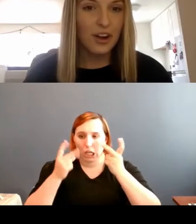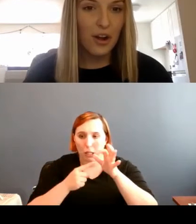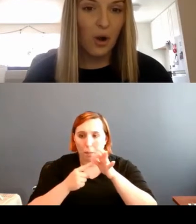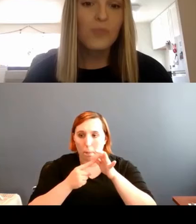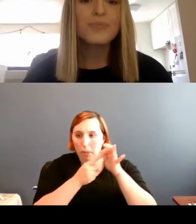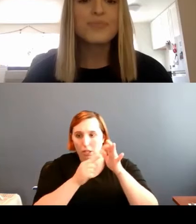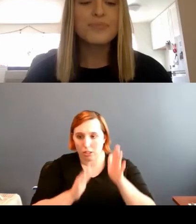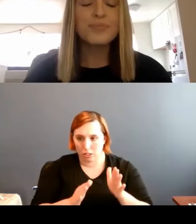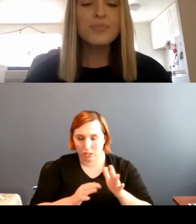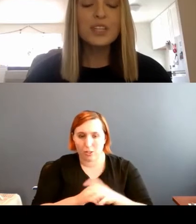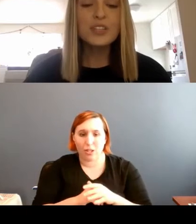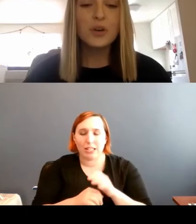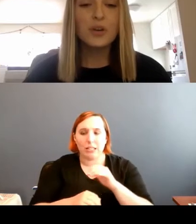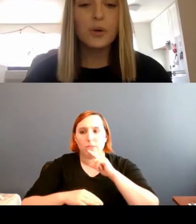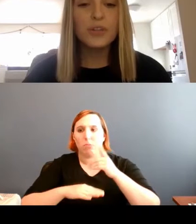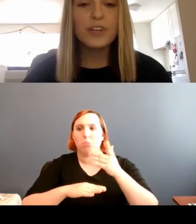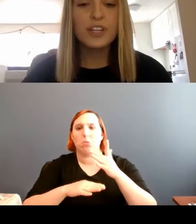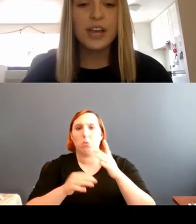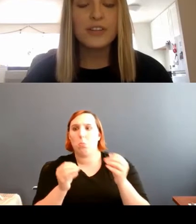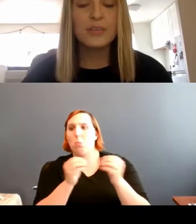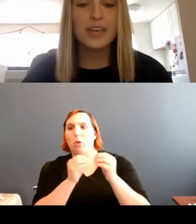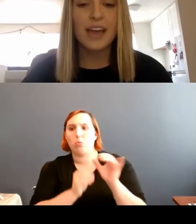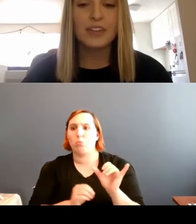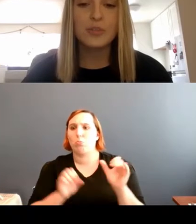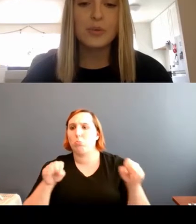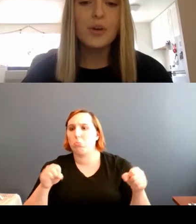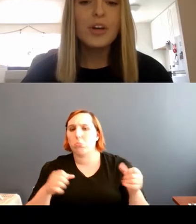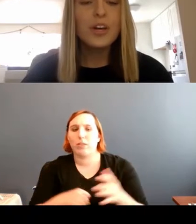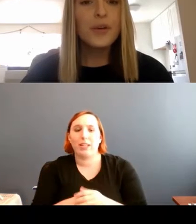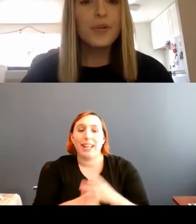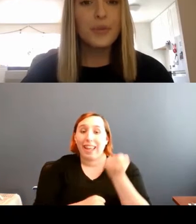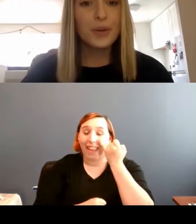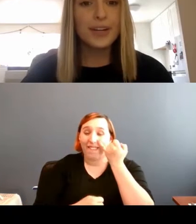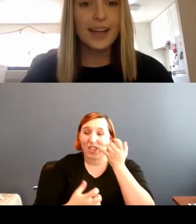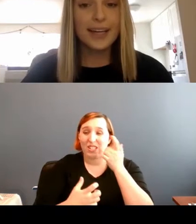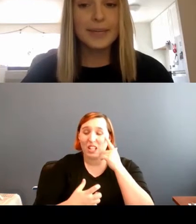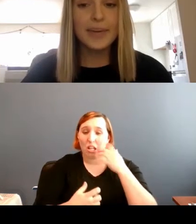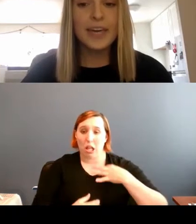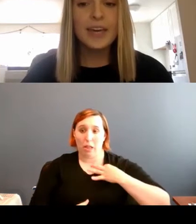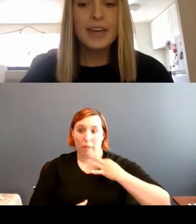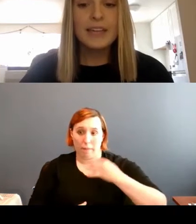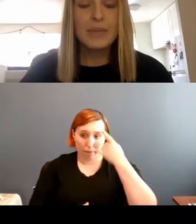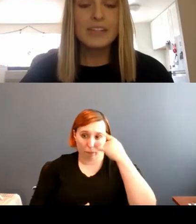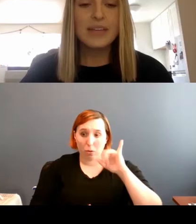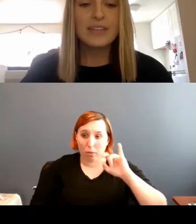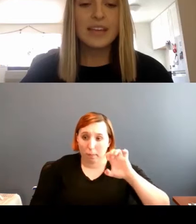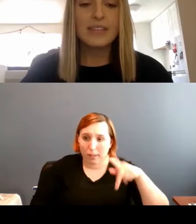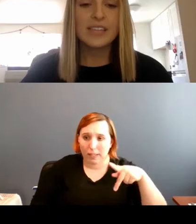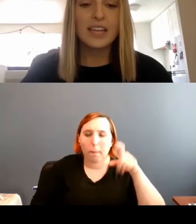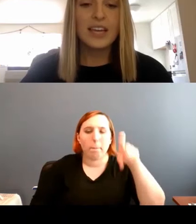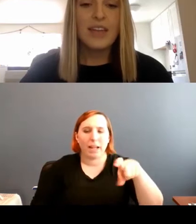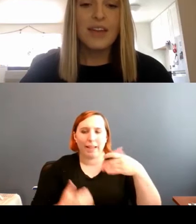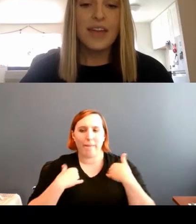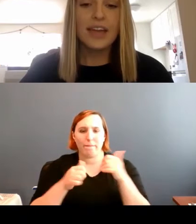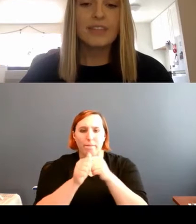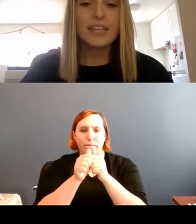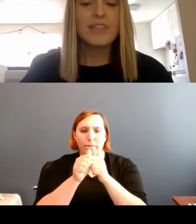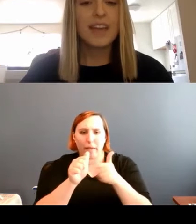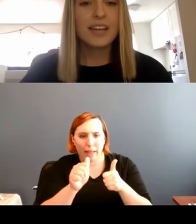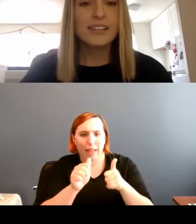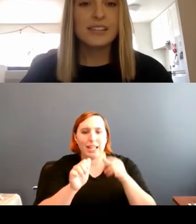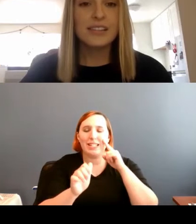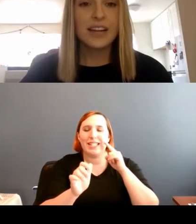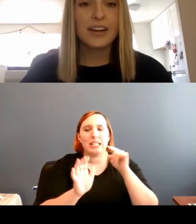these are not all. So in order for a child to be eligible for an IEP, they must have a deficit that